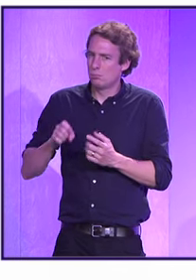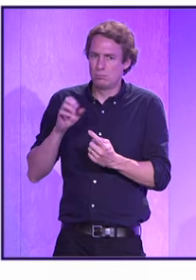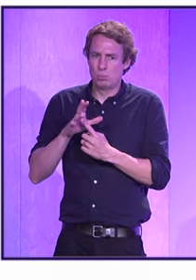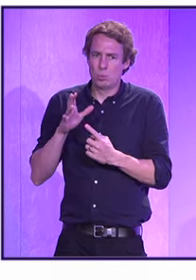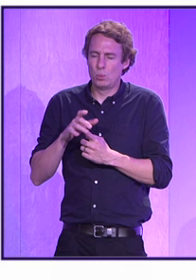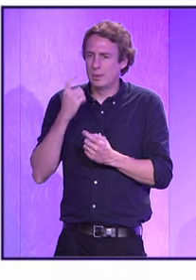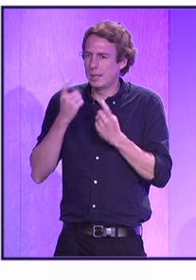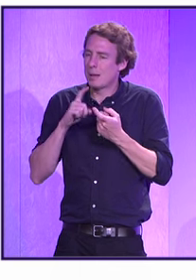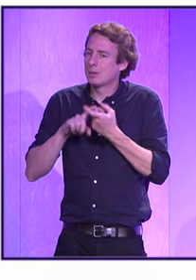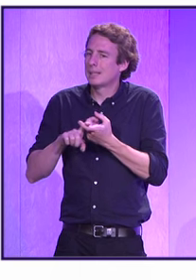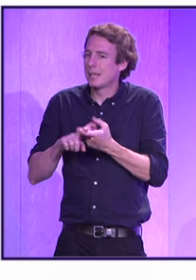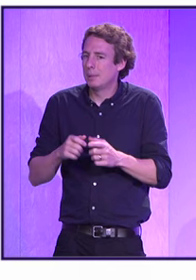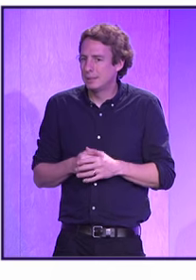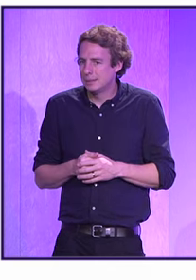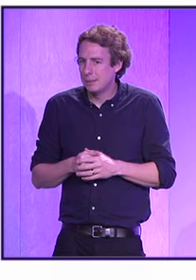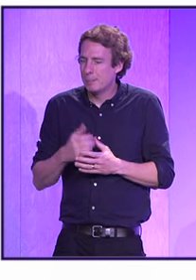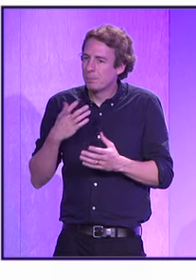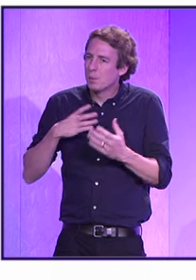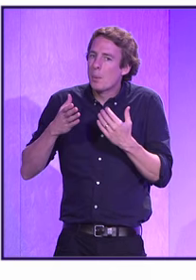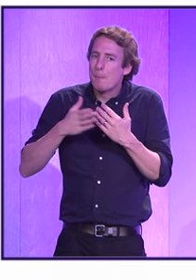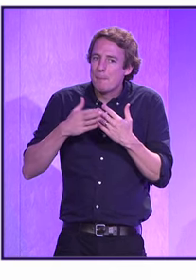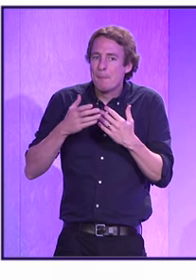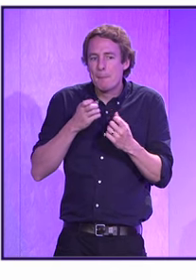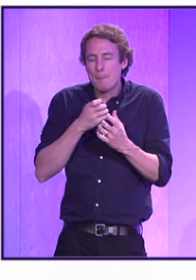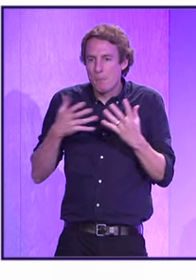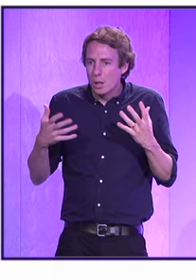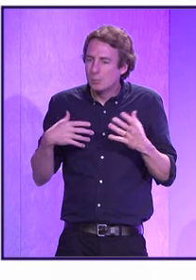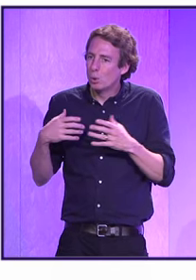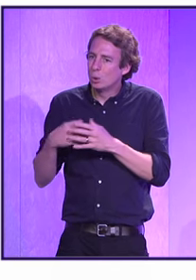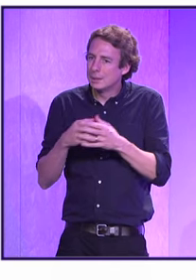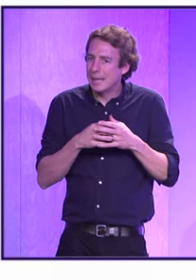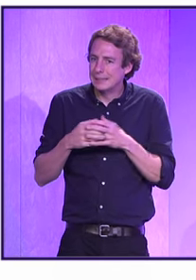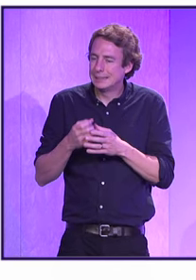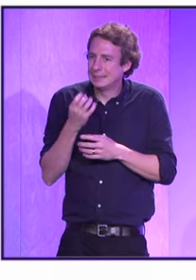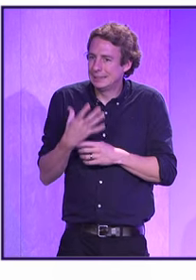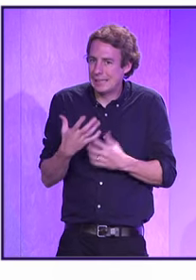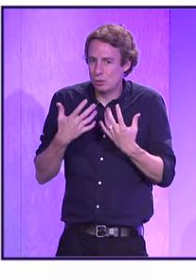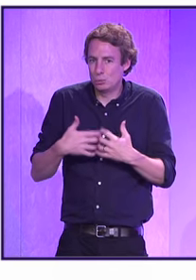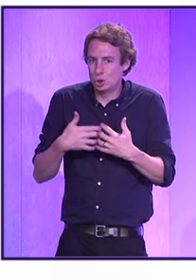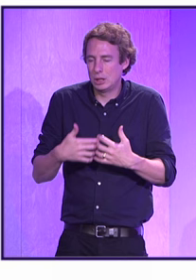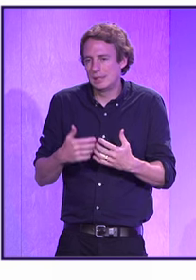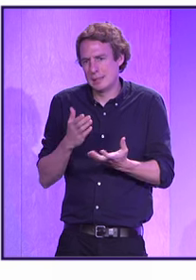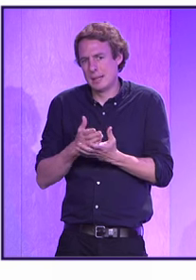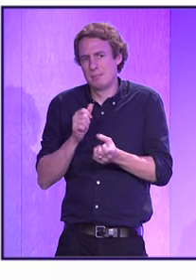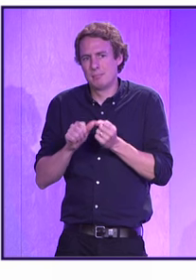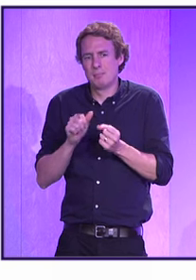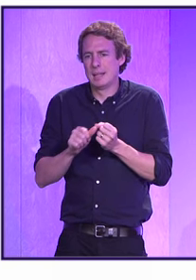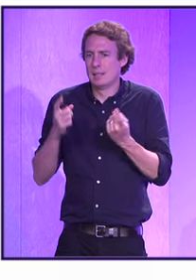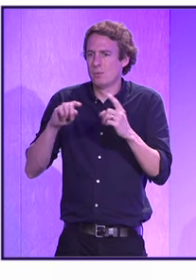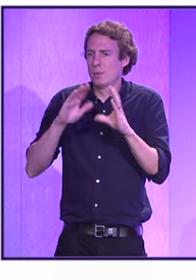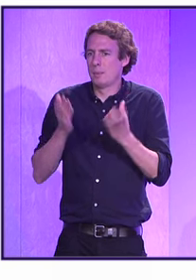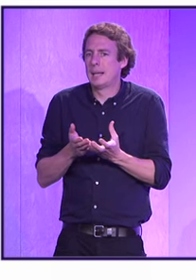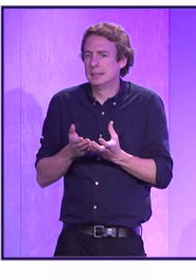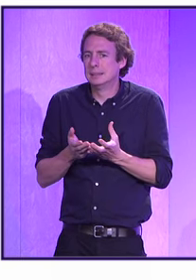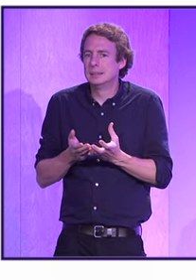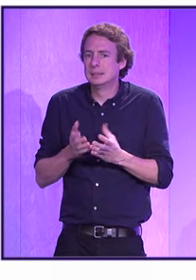platforms are also a key player when it comes to sustainability. Being able to run multiple instances of containers in a single machine is